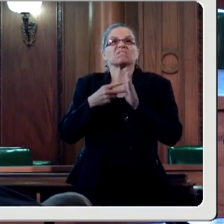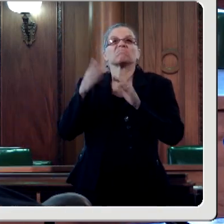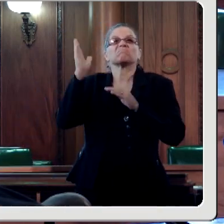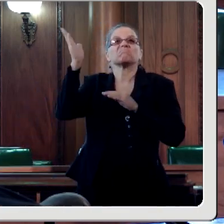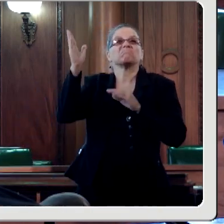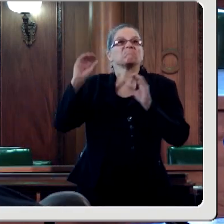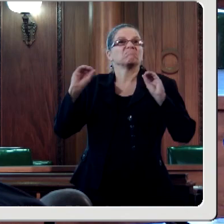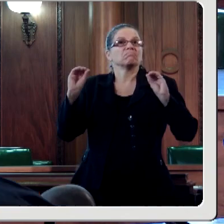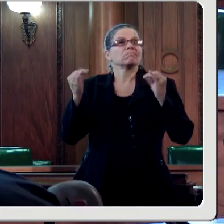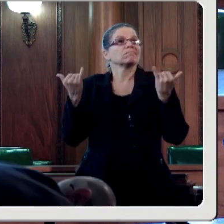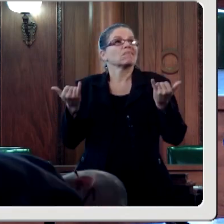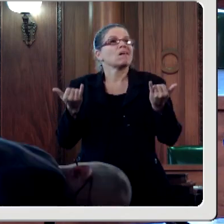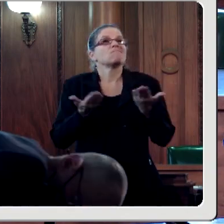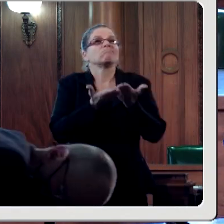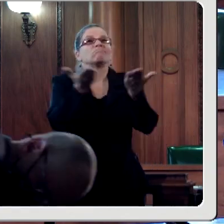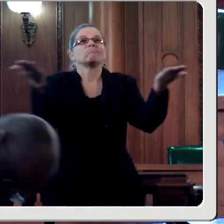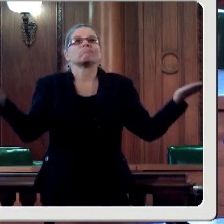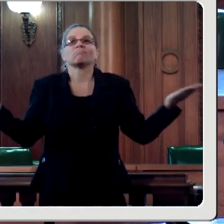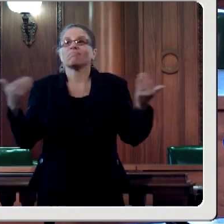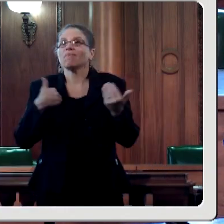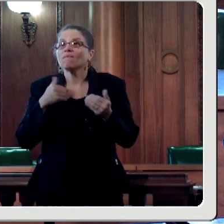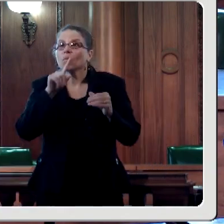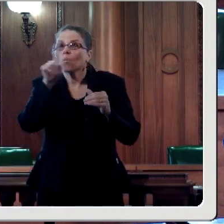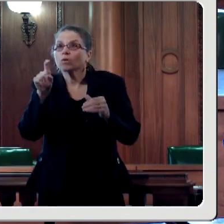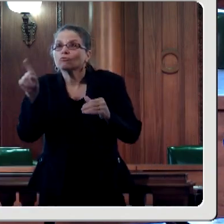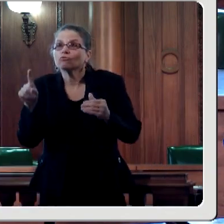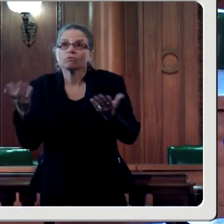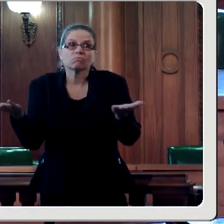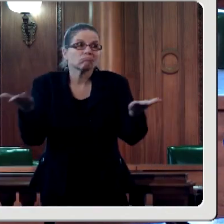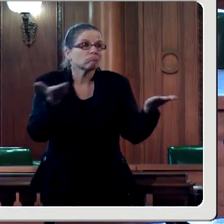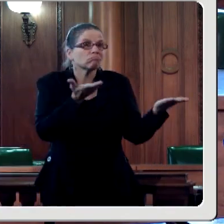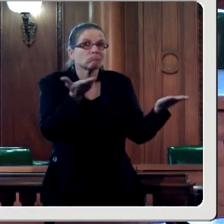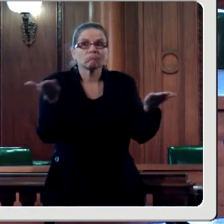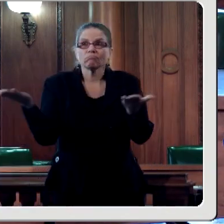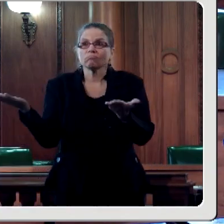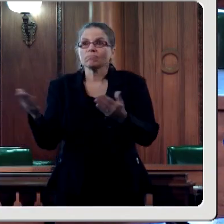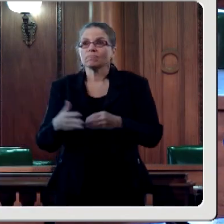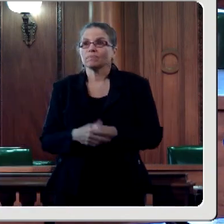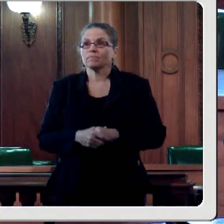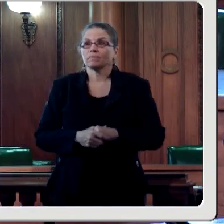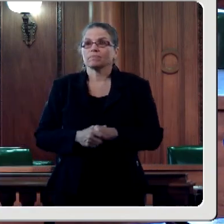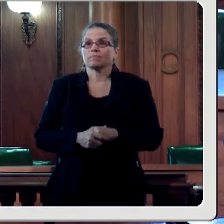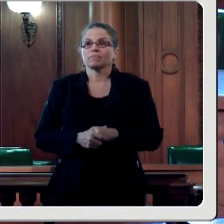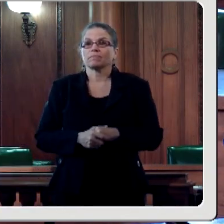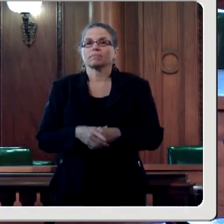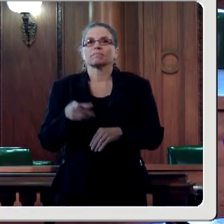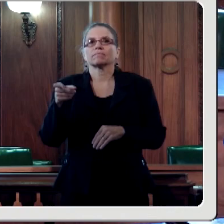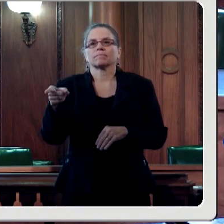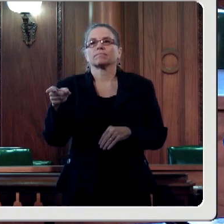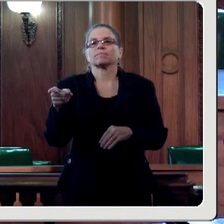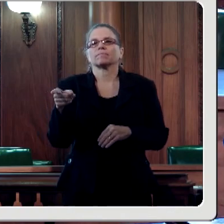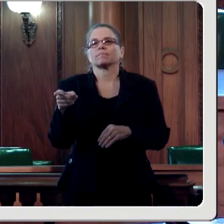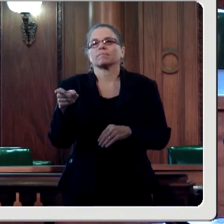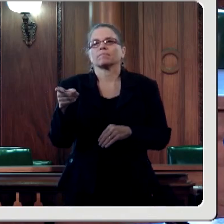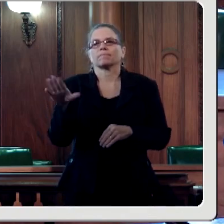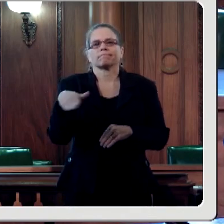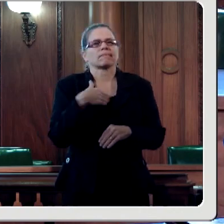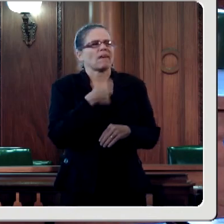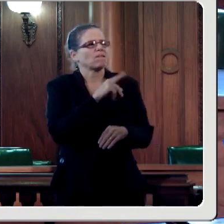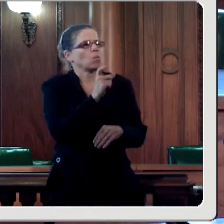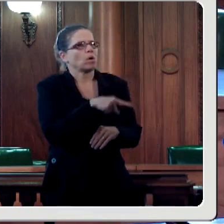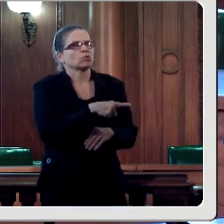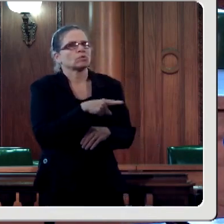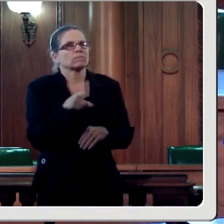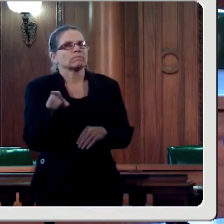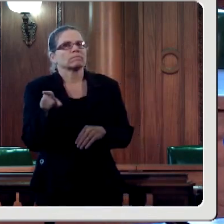any questions or comments pertaining to my cabinet heads or myself. Paul? I have a question for Tim